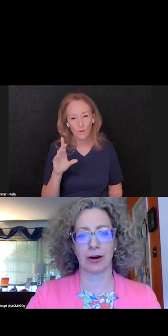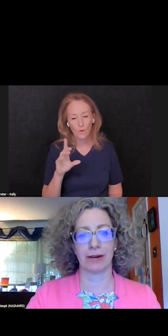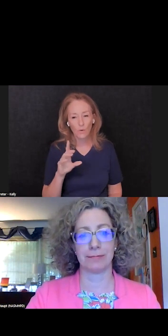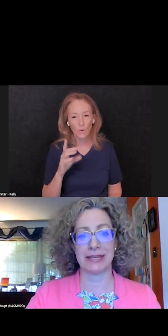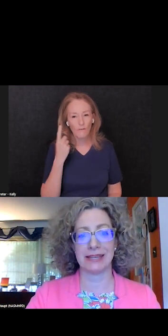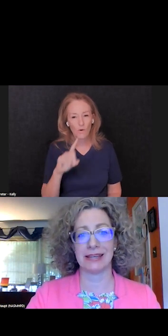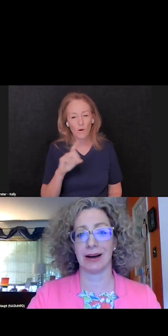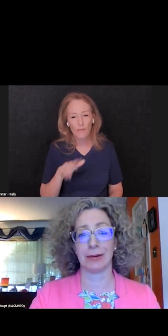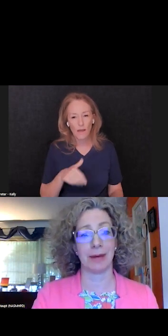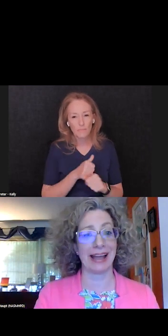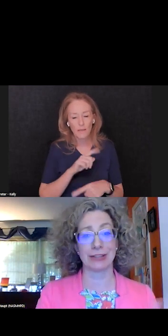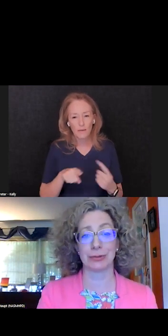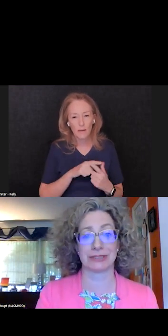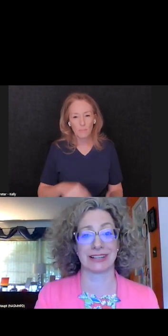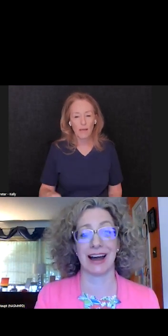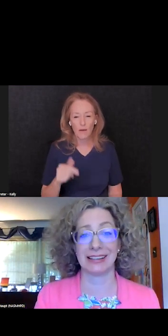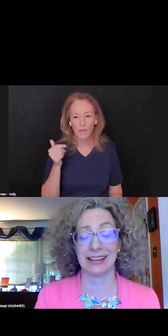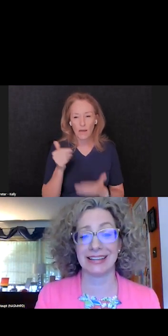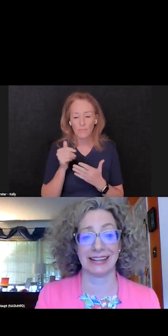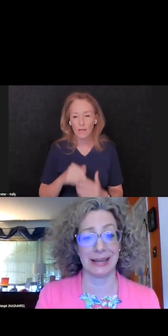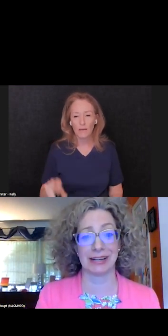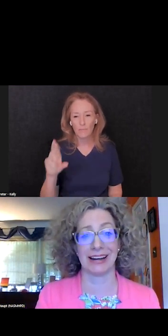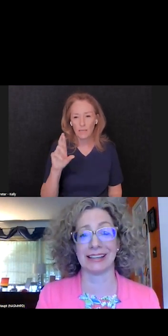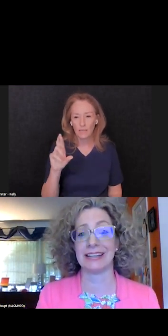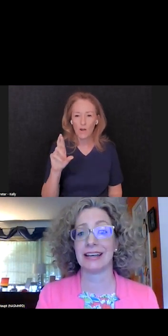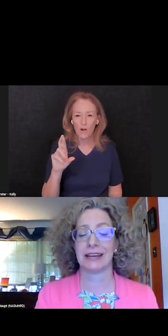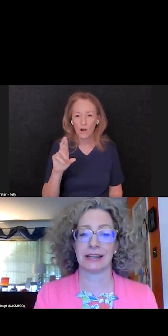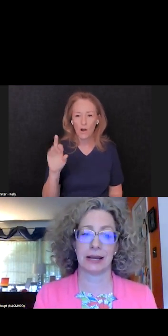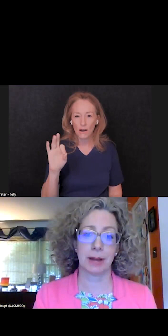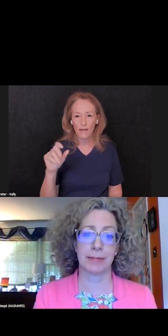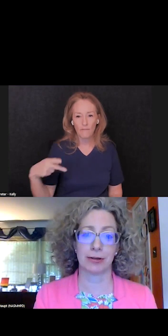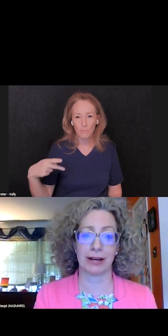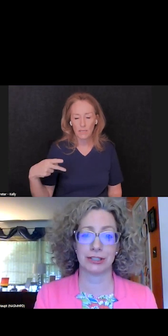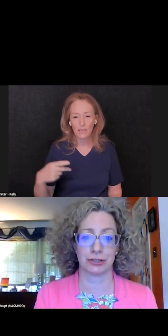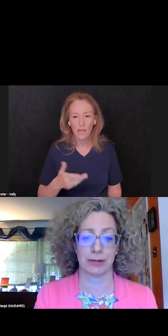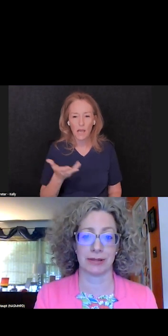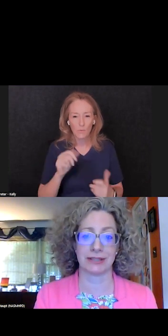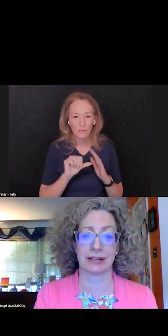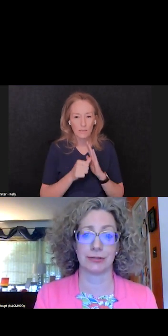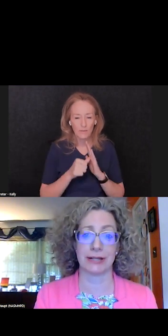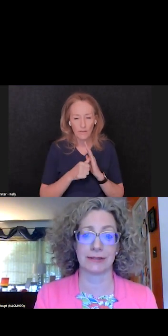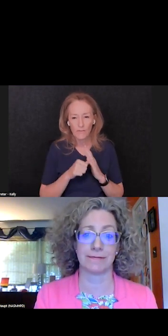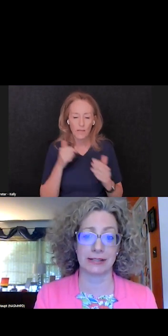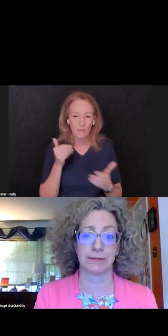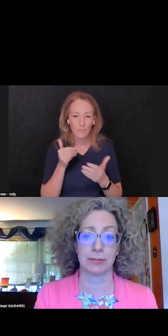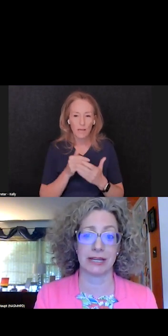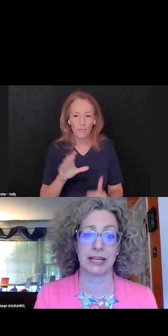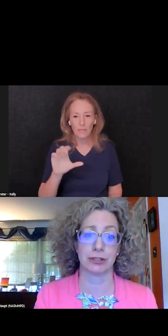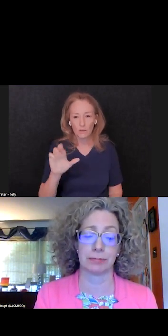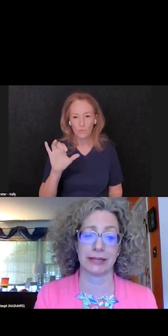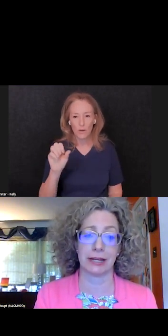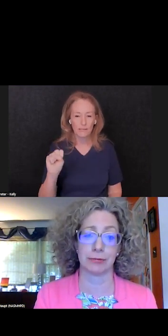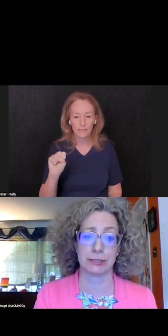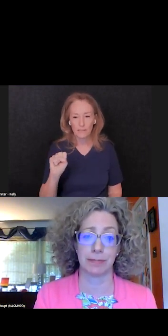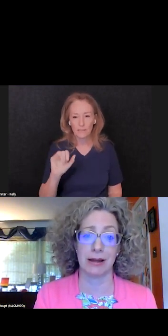upcoming RFP. I actually was going to highlight and am going to highlight an upcoming crisis jam that's going to address effective